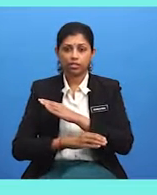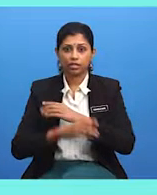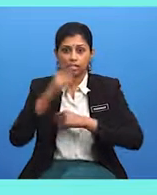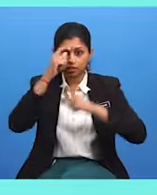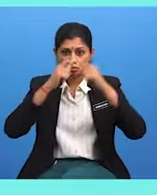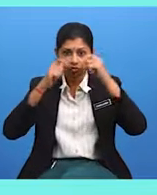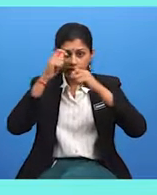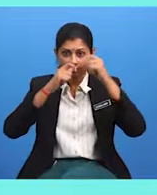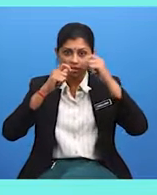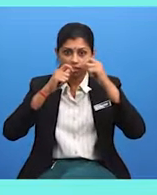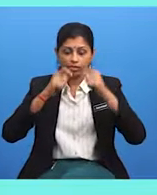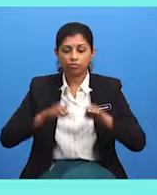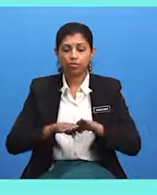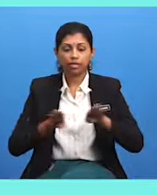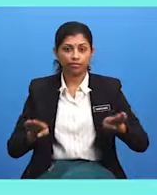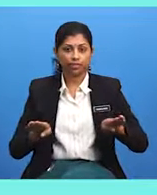been lifted.